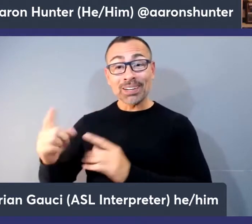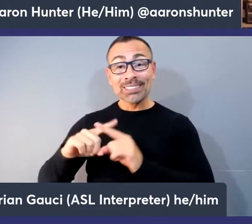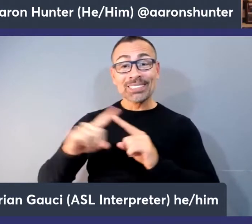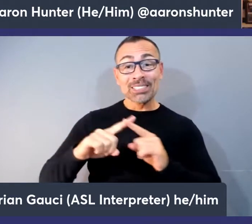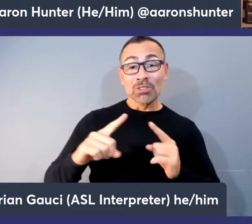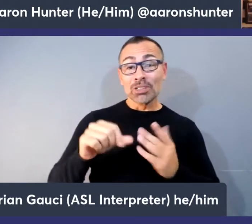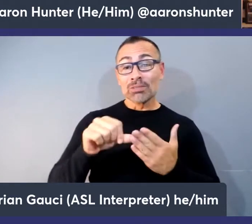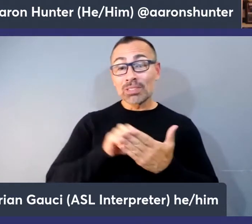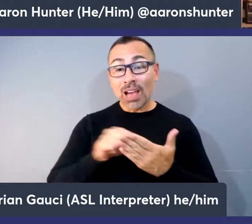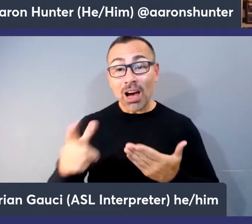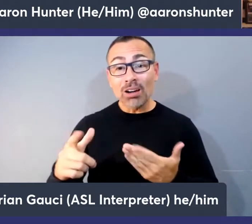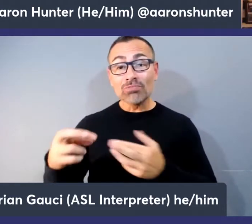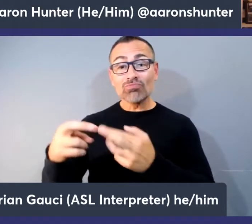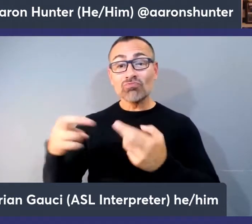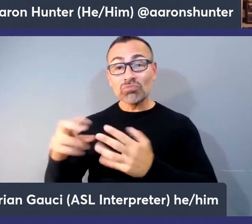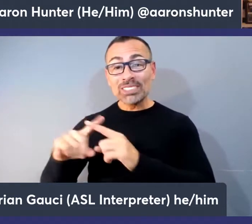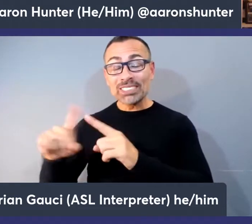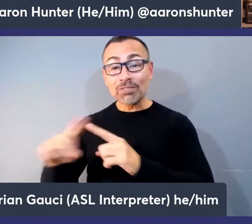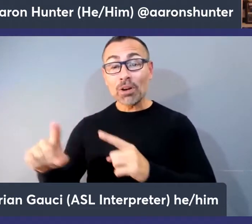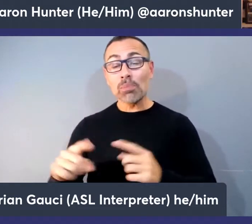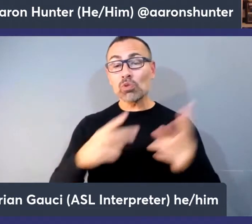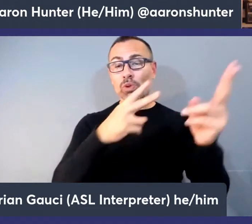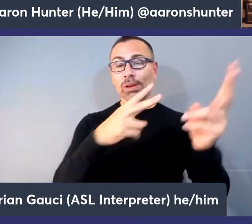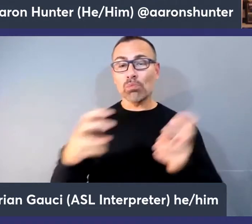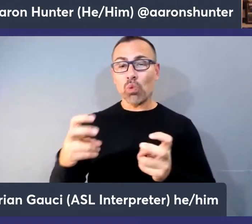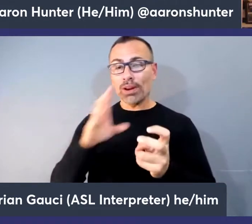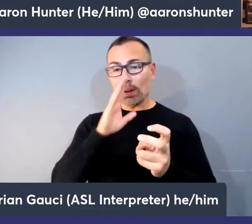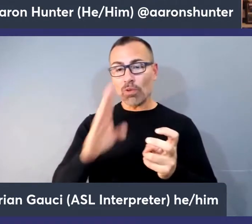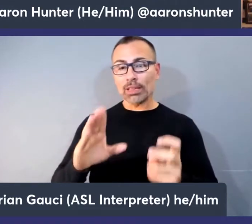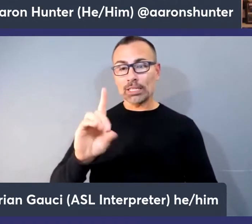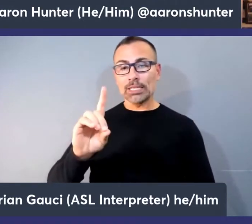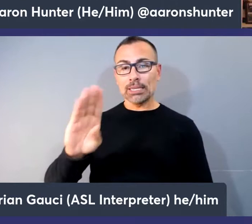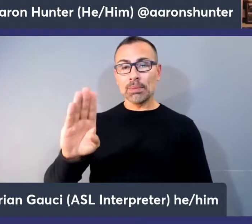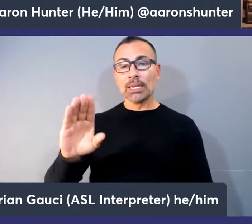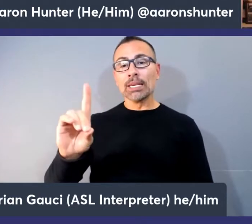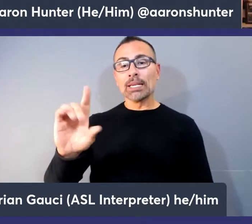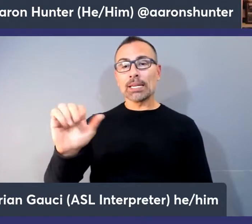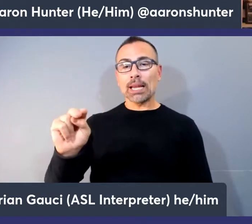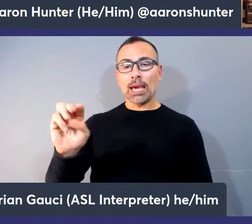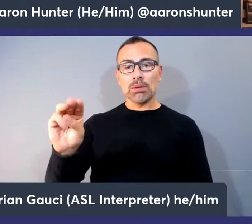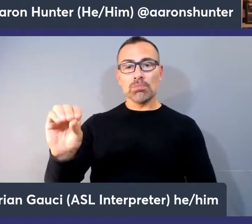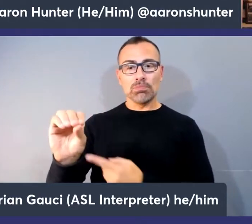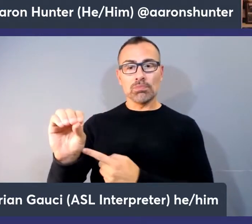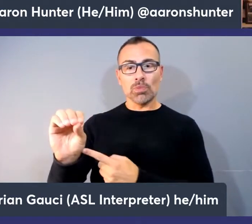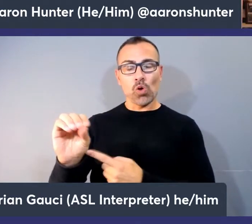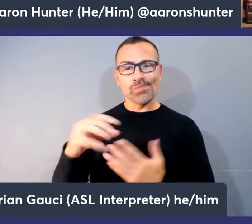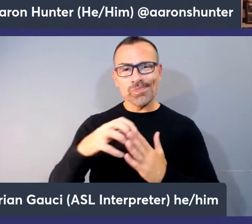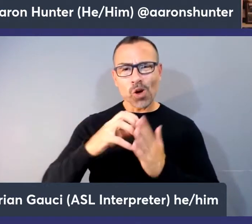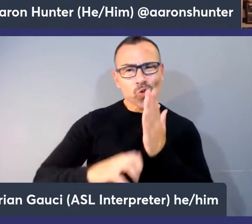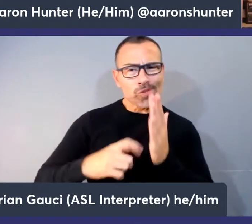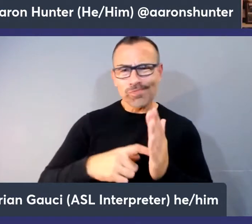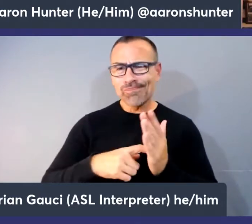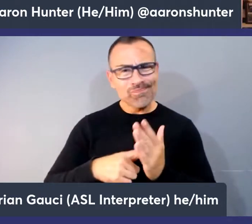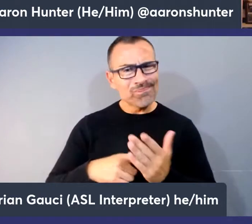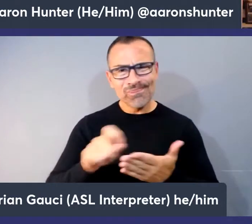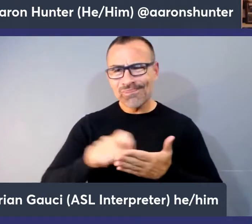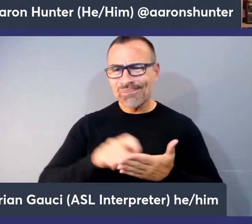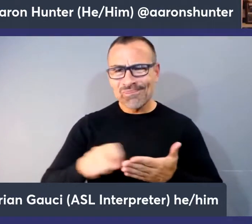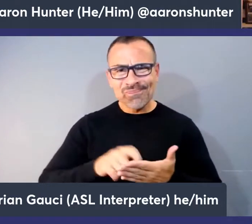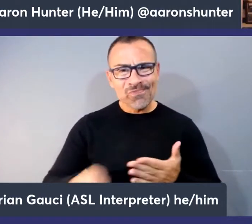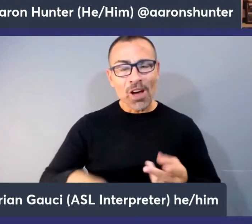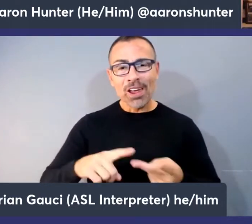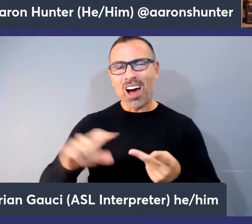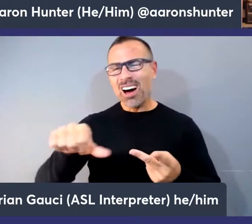region, directly into DynamoDB without having to write any code, set up any ETL jobs, and it makes it